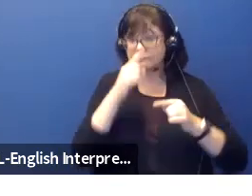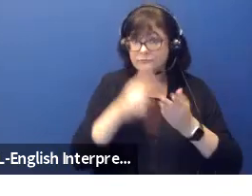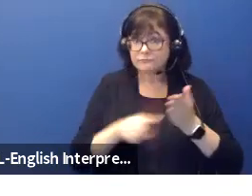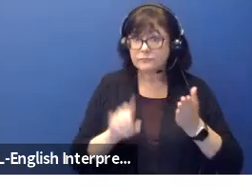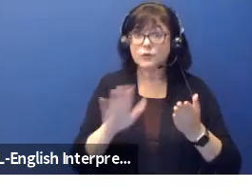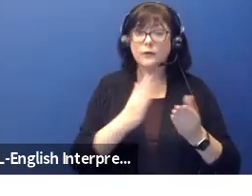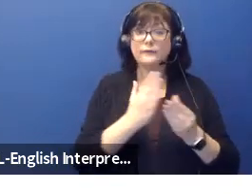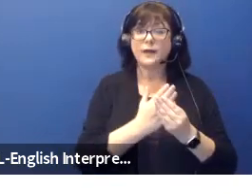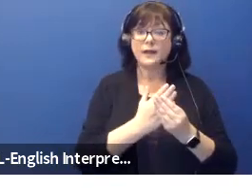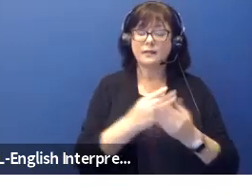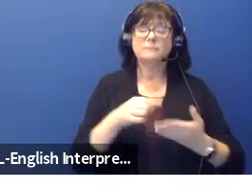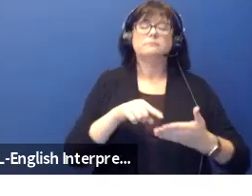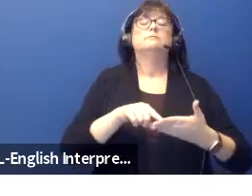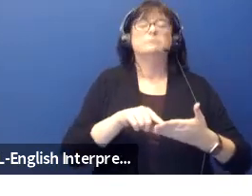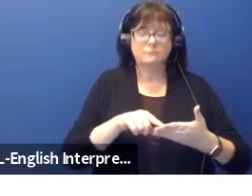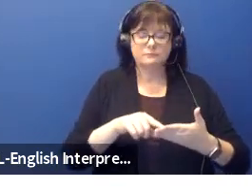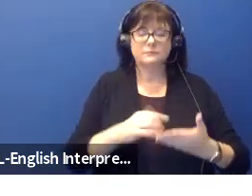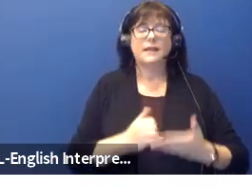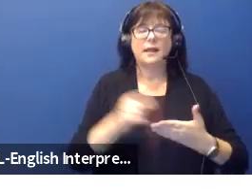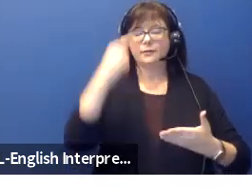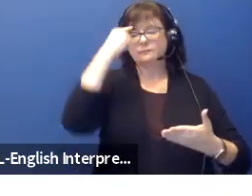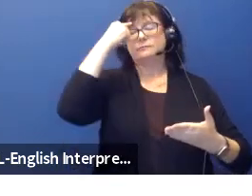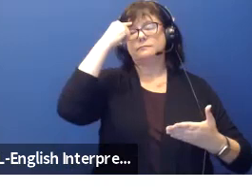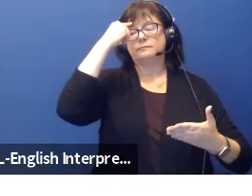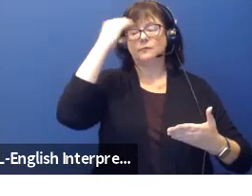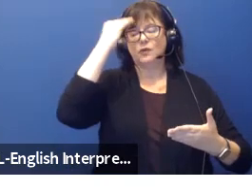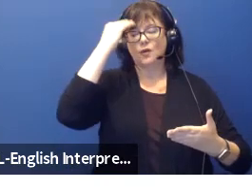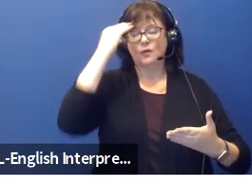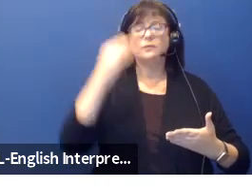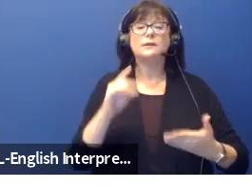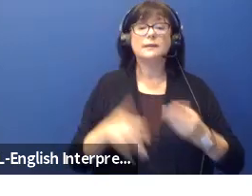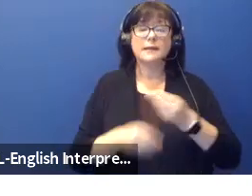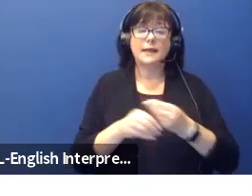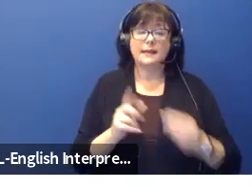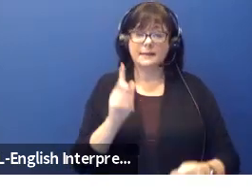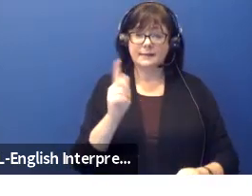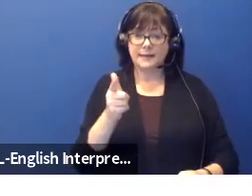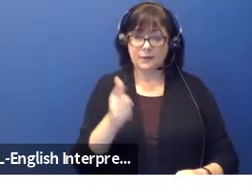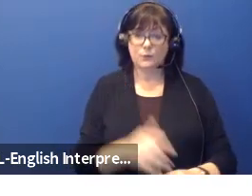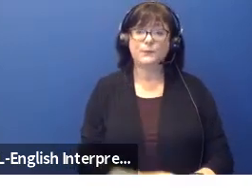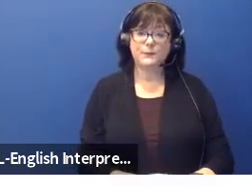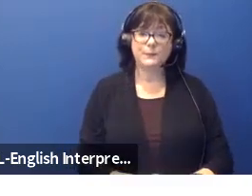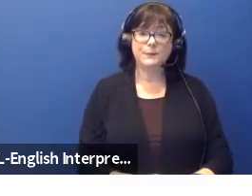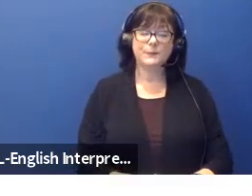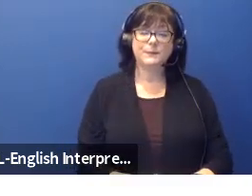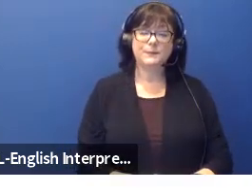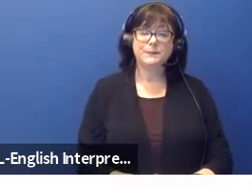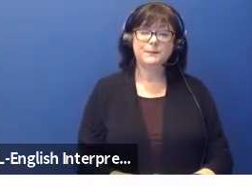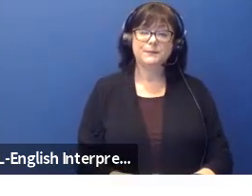the ministry that was something that was added later after the initial completion of the PRF.